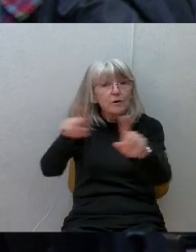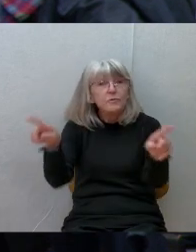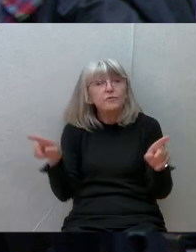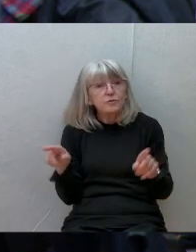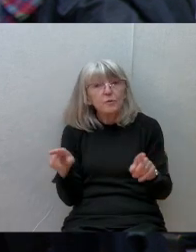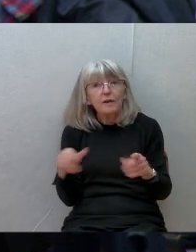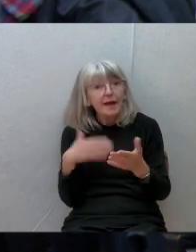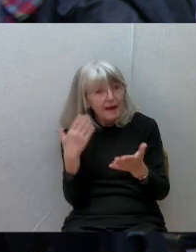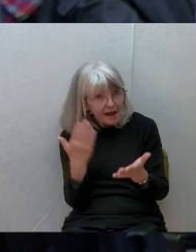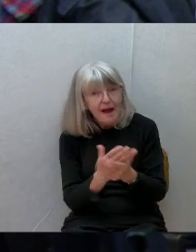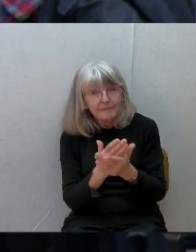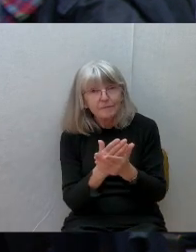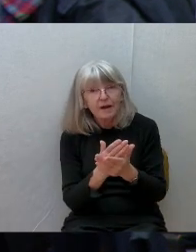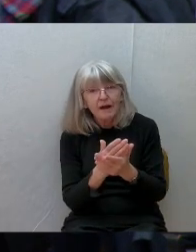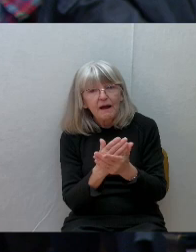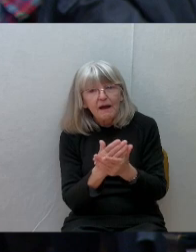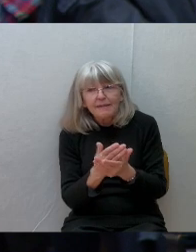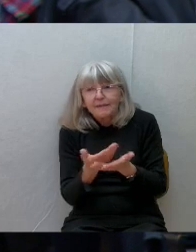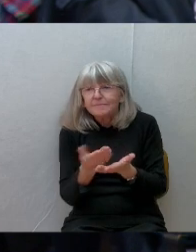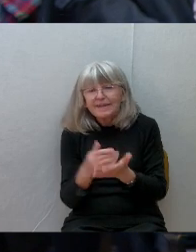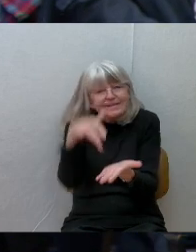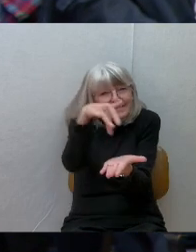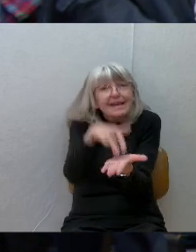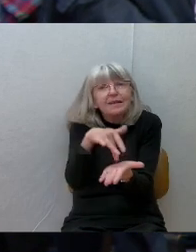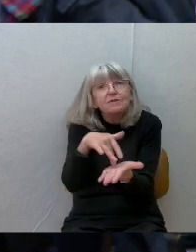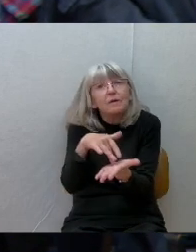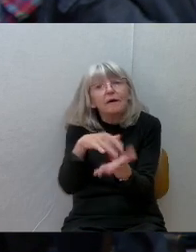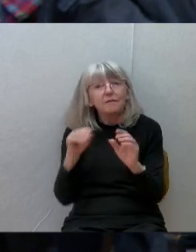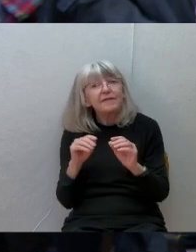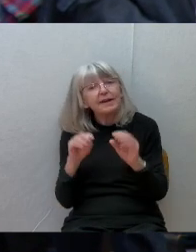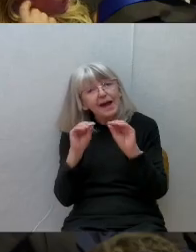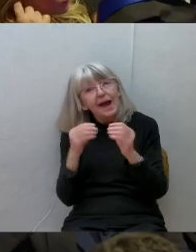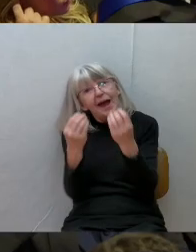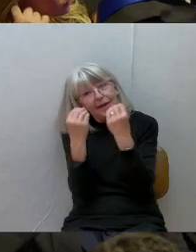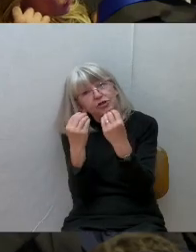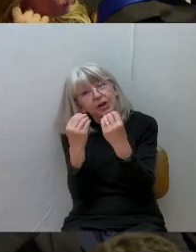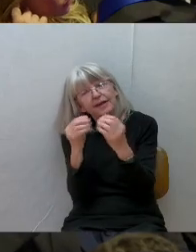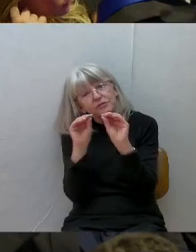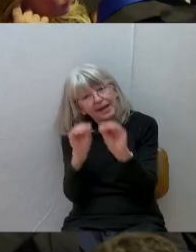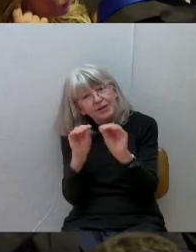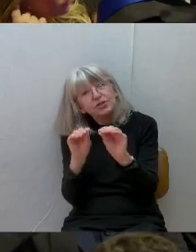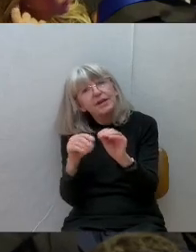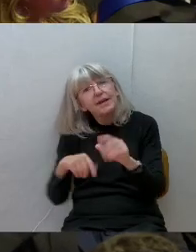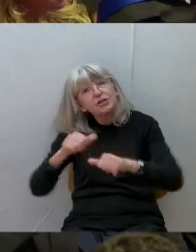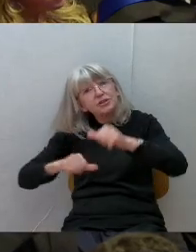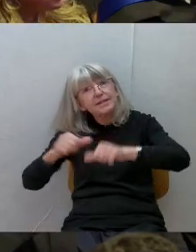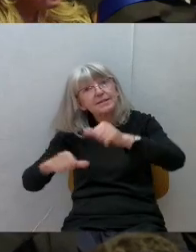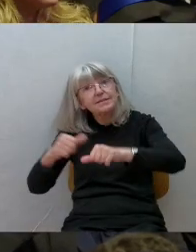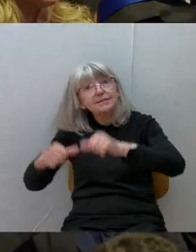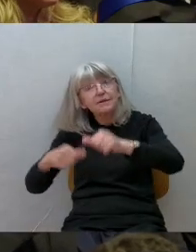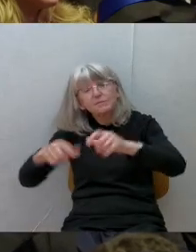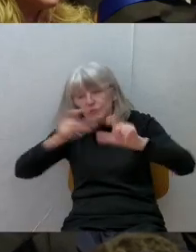be the heart of that education system going forward, making a lasting impact on the lives of future students and